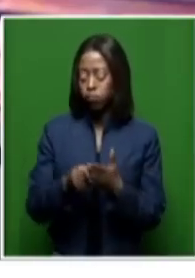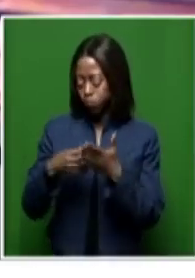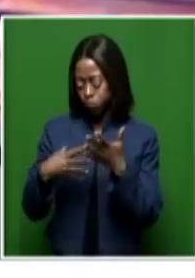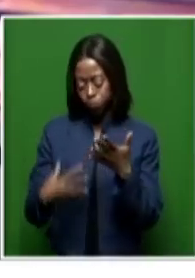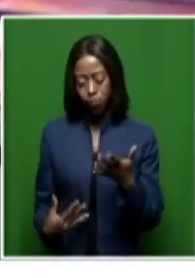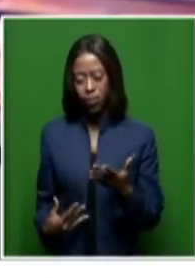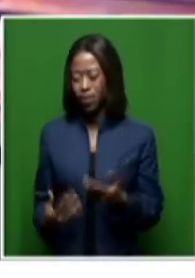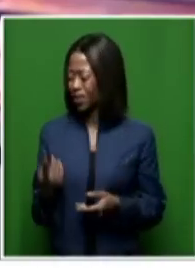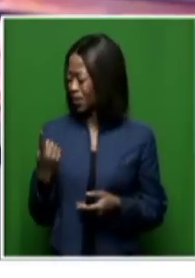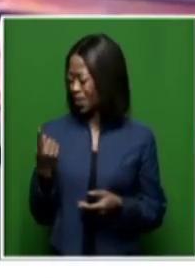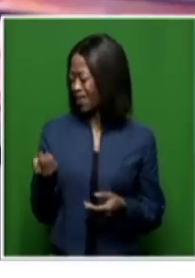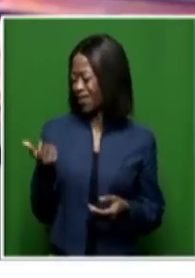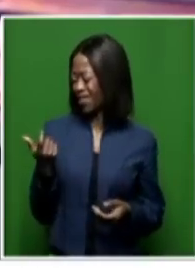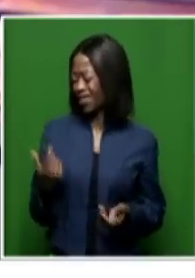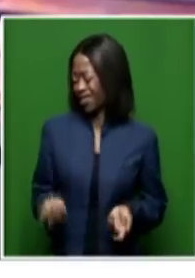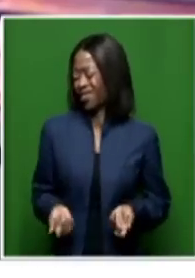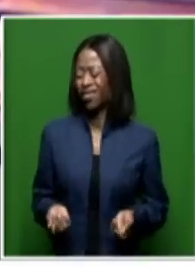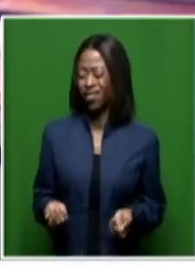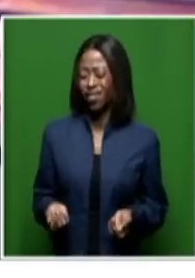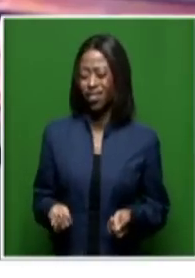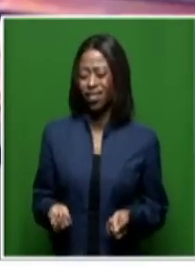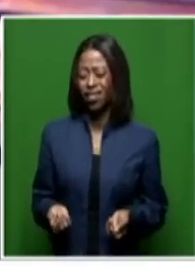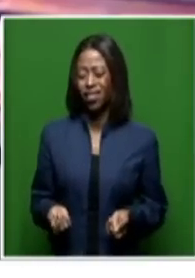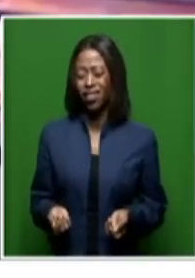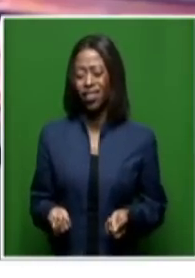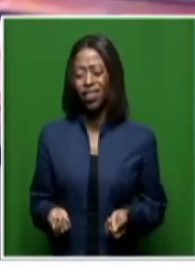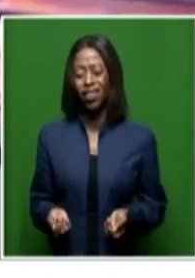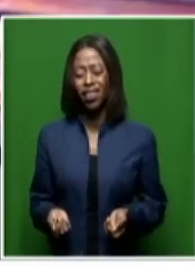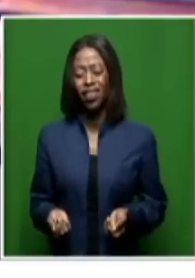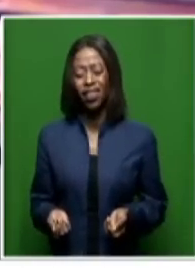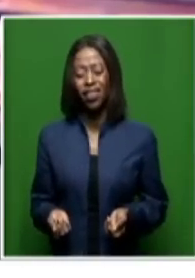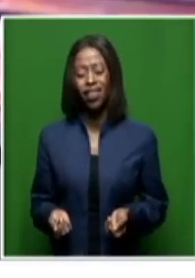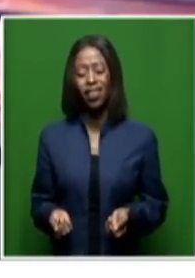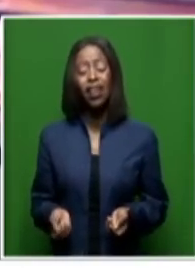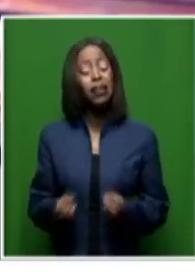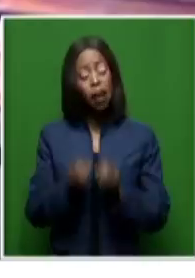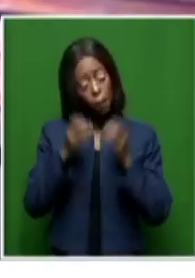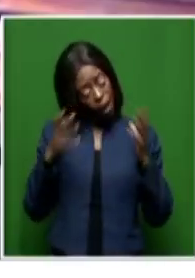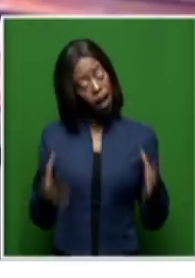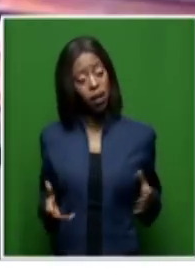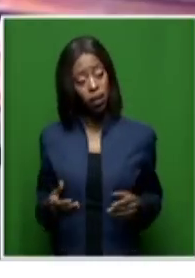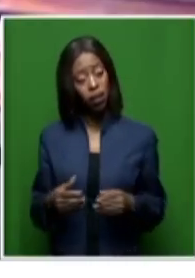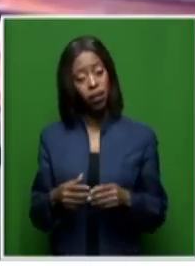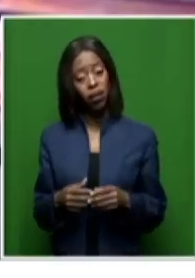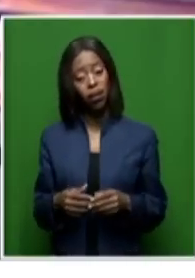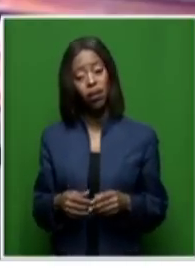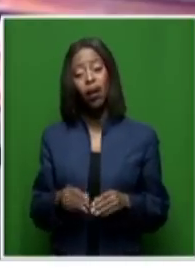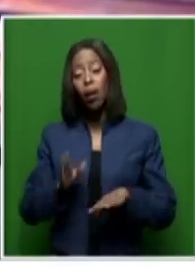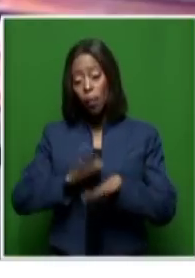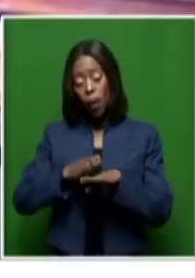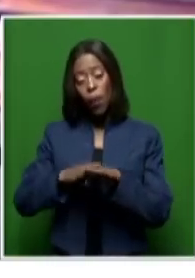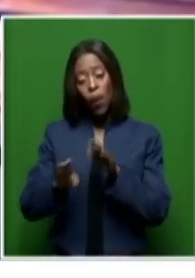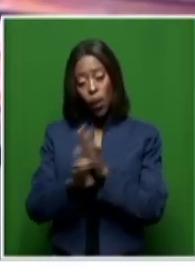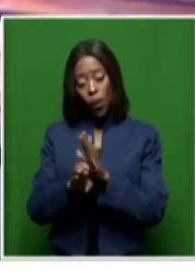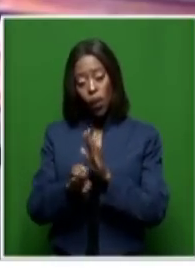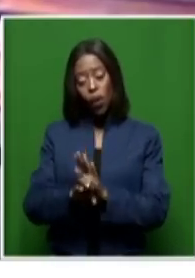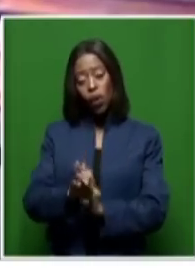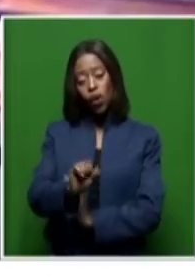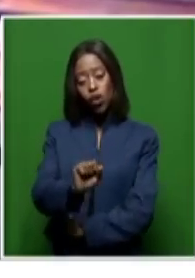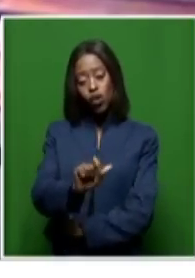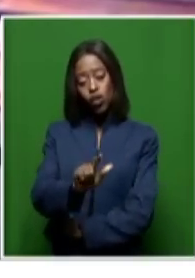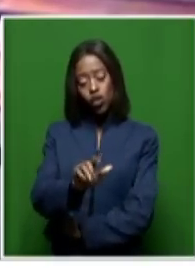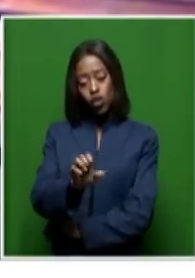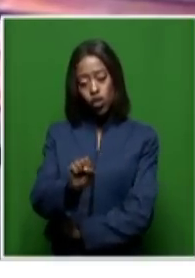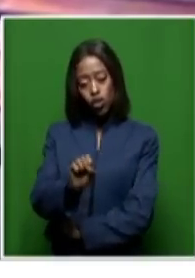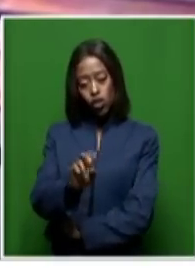It's one, but it's one too few, Minister. Yeah, but it's too few, but it's massive. But I can also give you other examples. Salisville